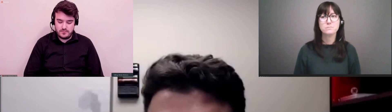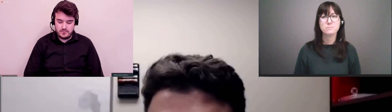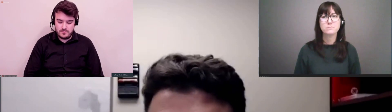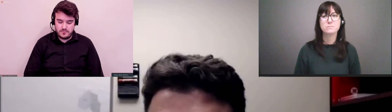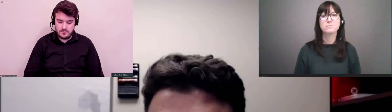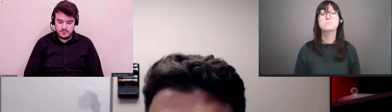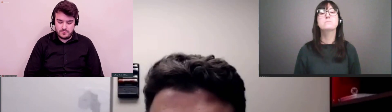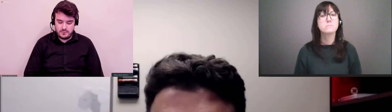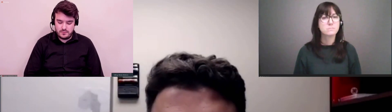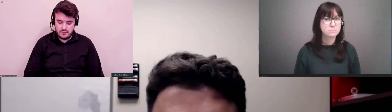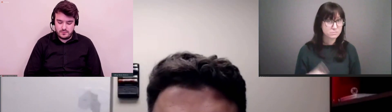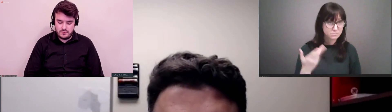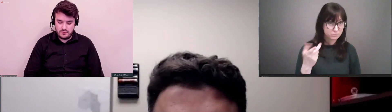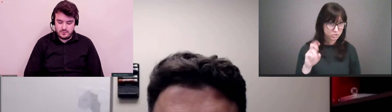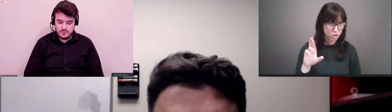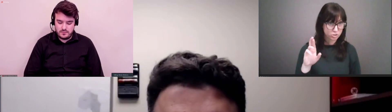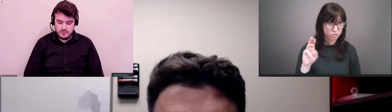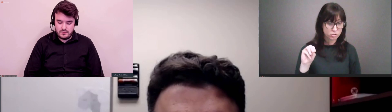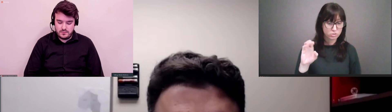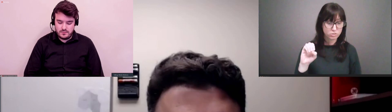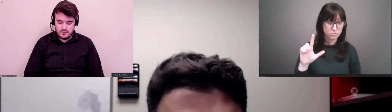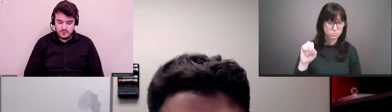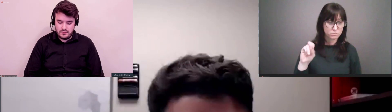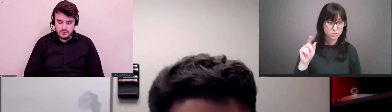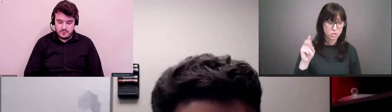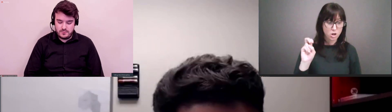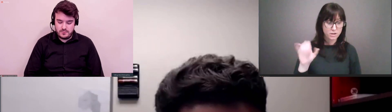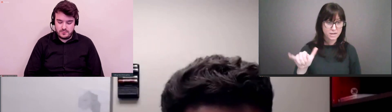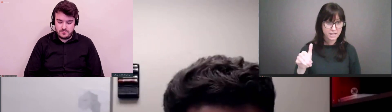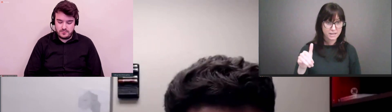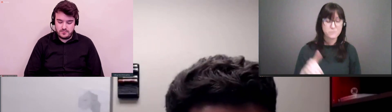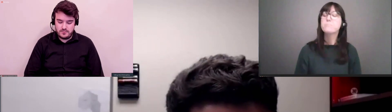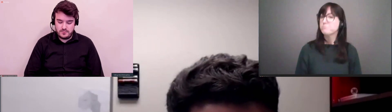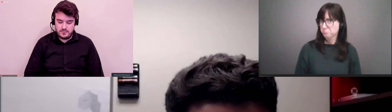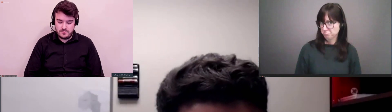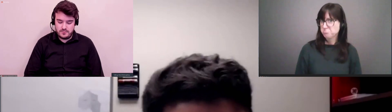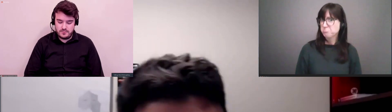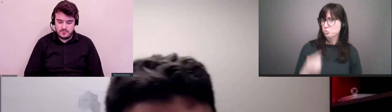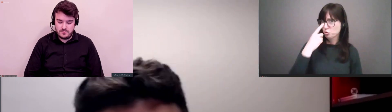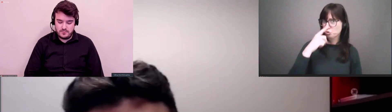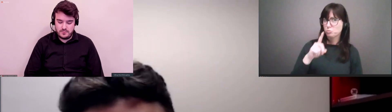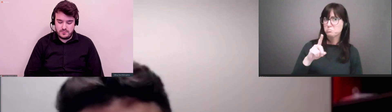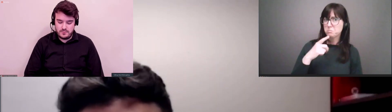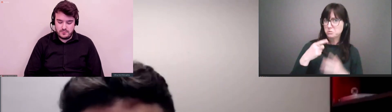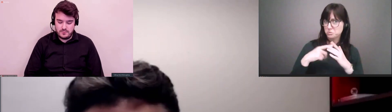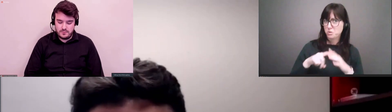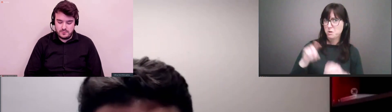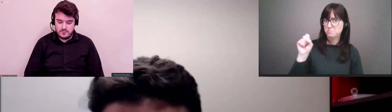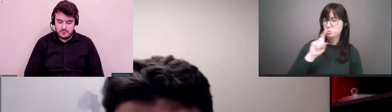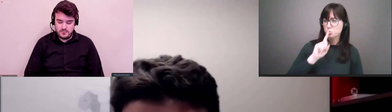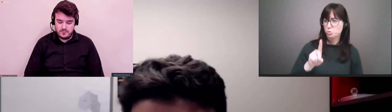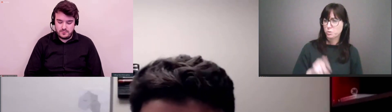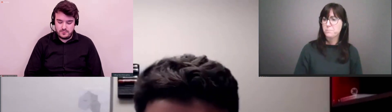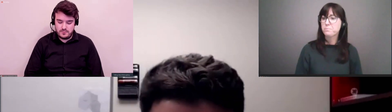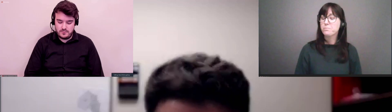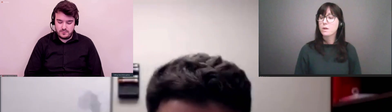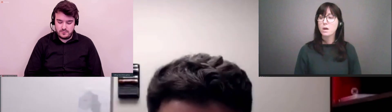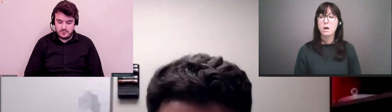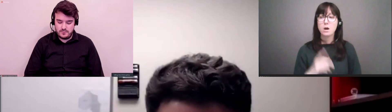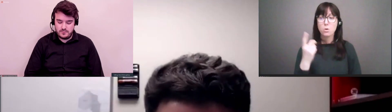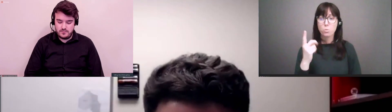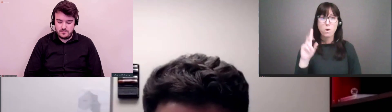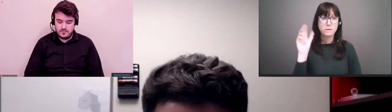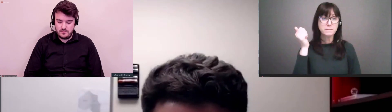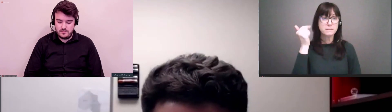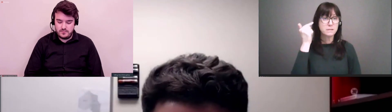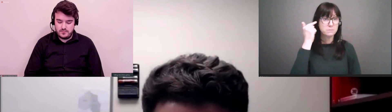So that would be a question for Dr. Malakny. Sure, I can start. So one of the things the ministry